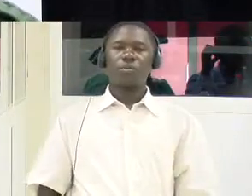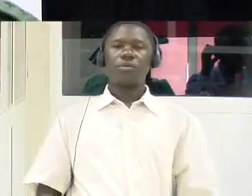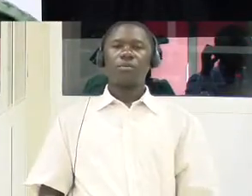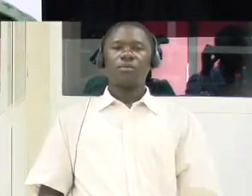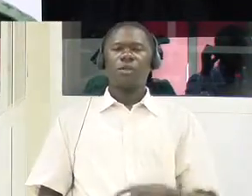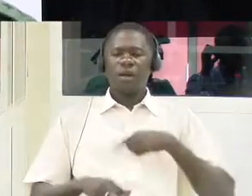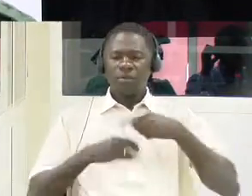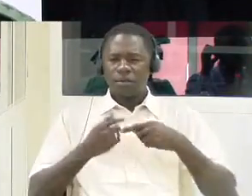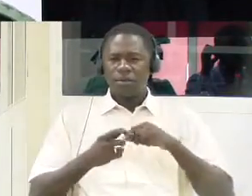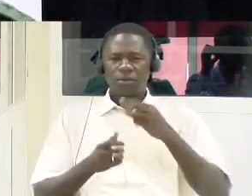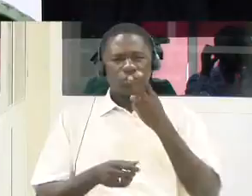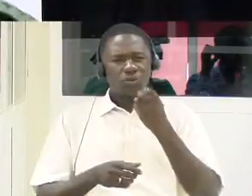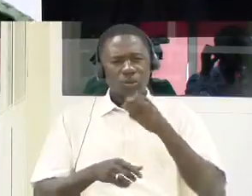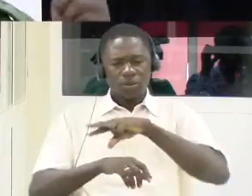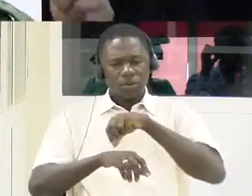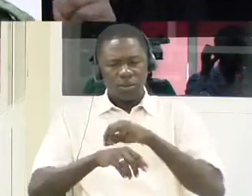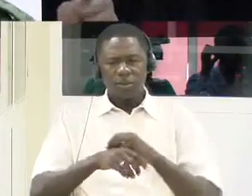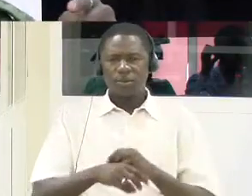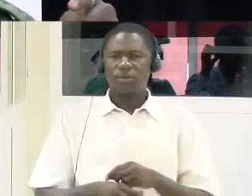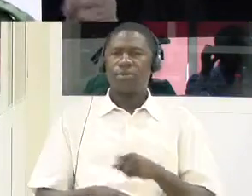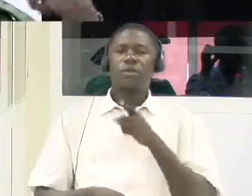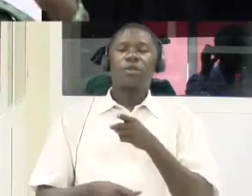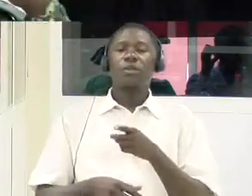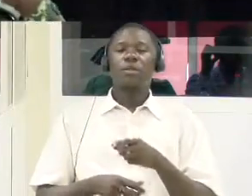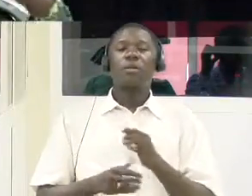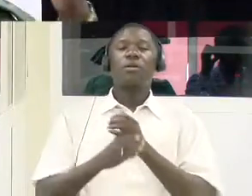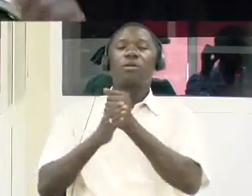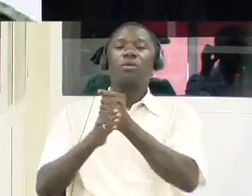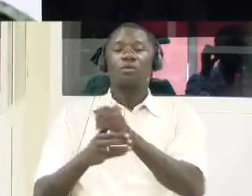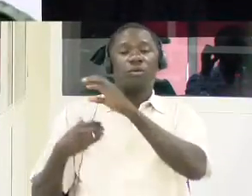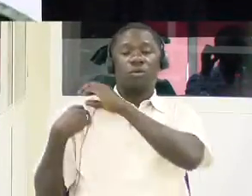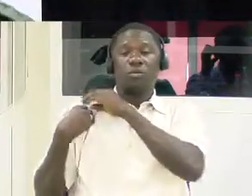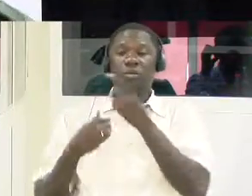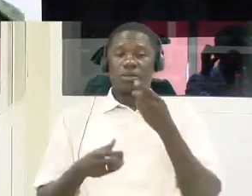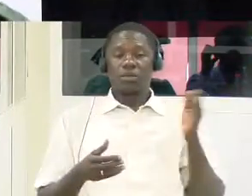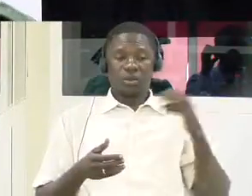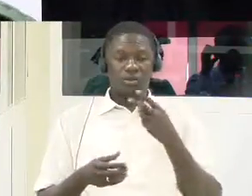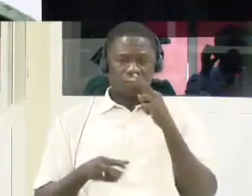Barely 20 minutes after that, the orderly of the commander came looking for me.